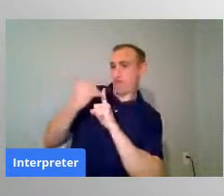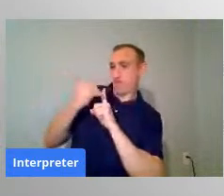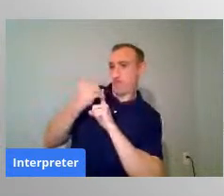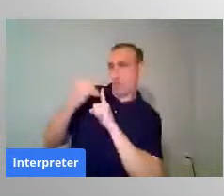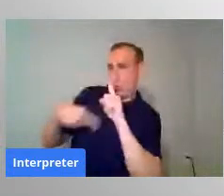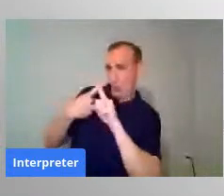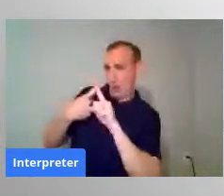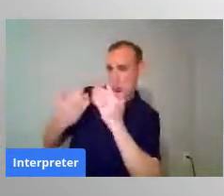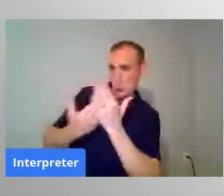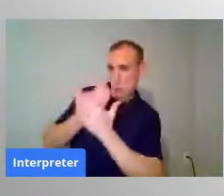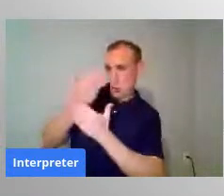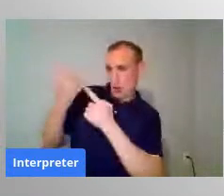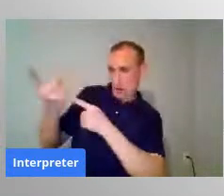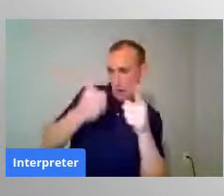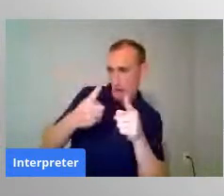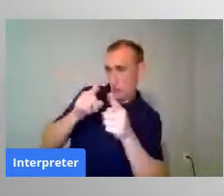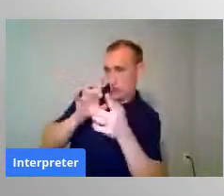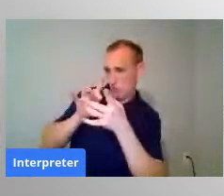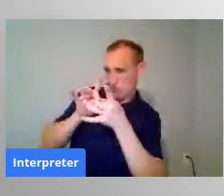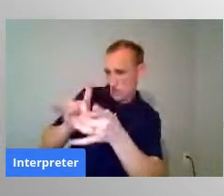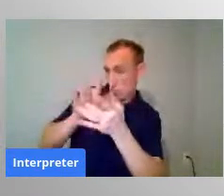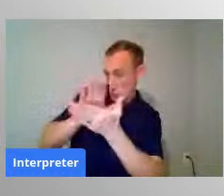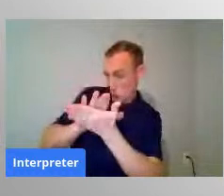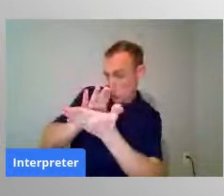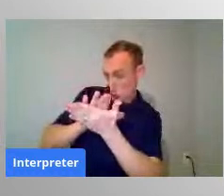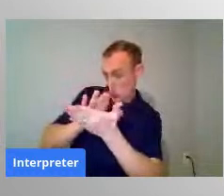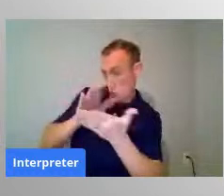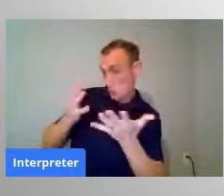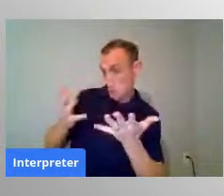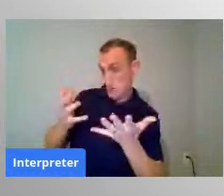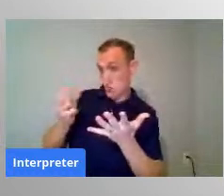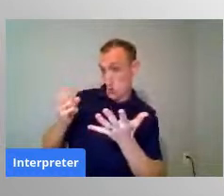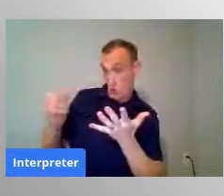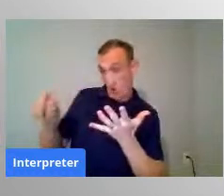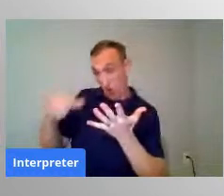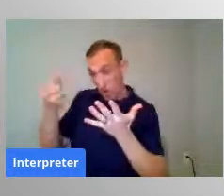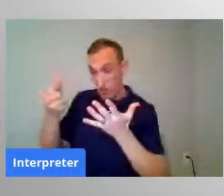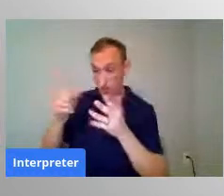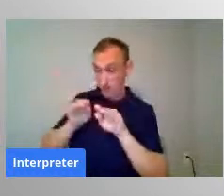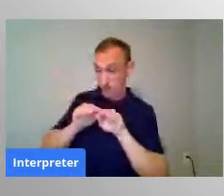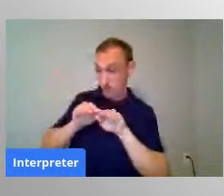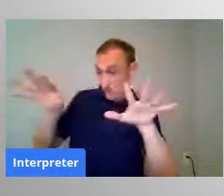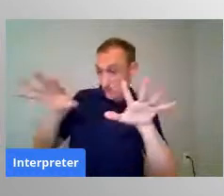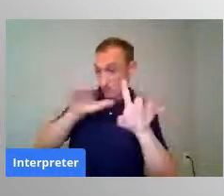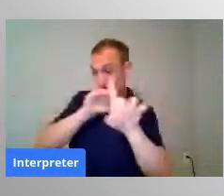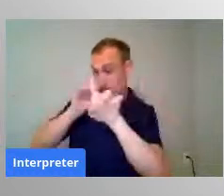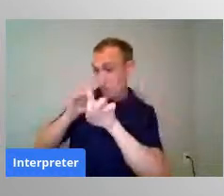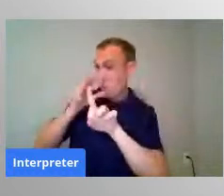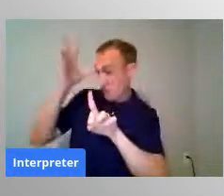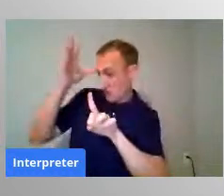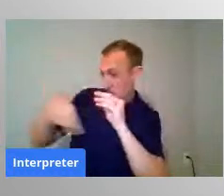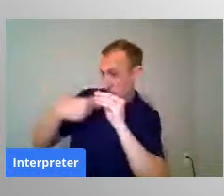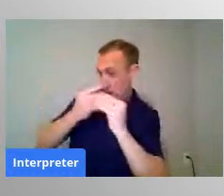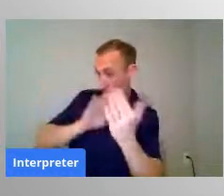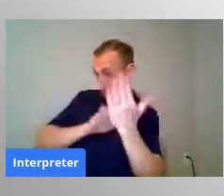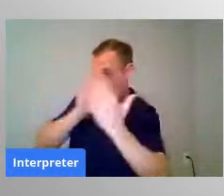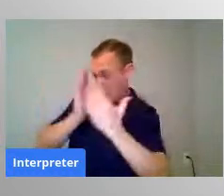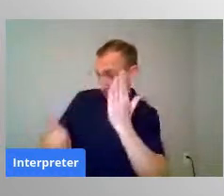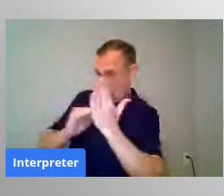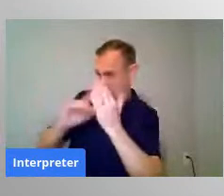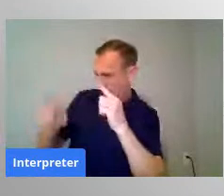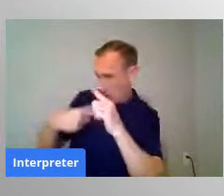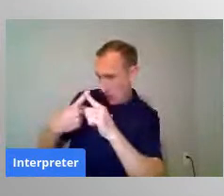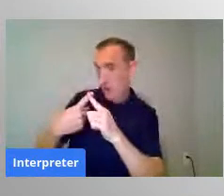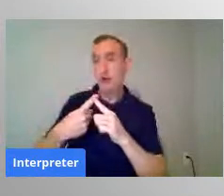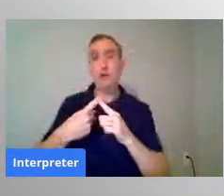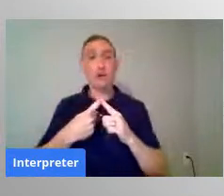So Dr. Anderson, for an example, would you be referring to maybe, I know I get messages from the via telephone